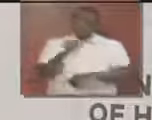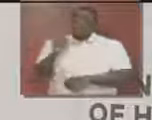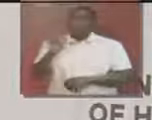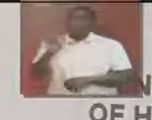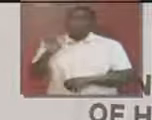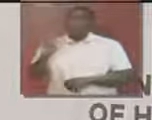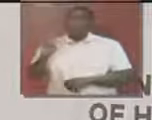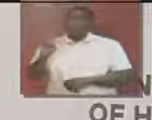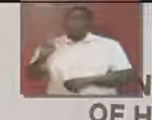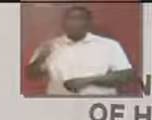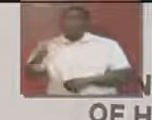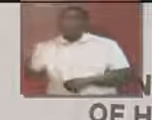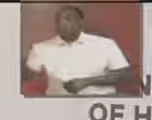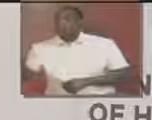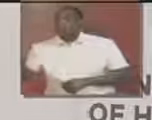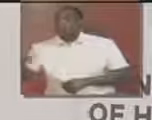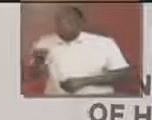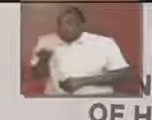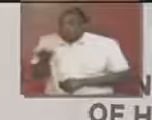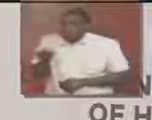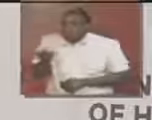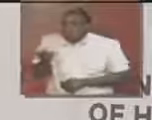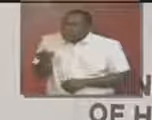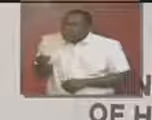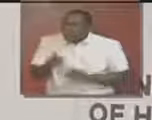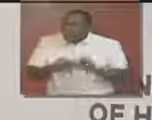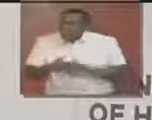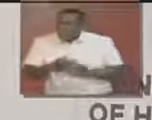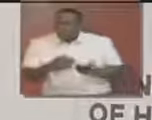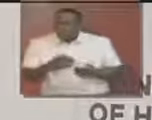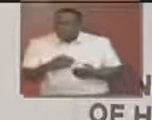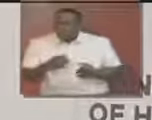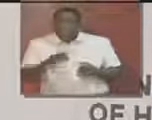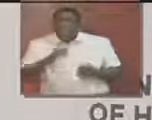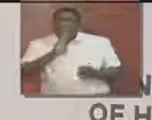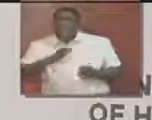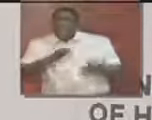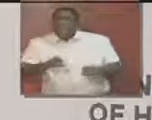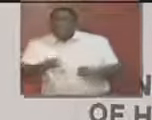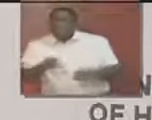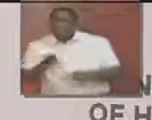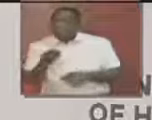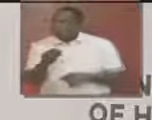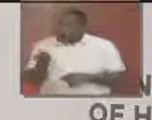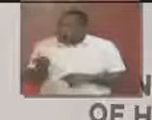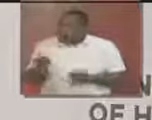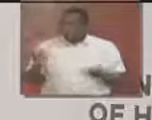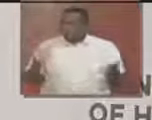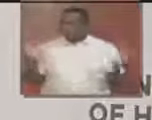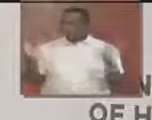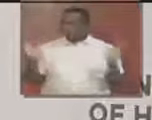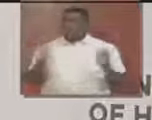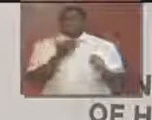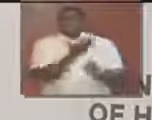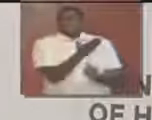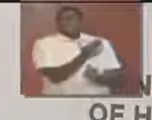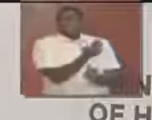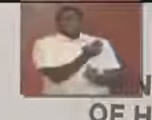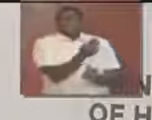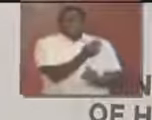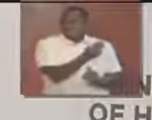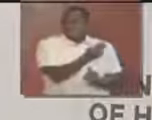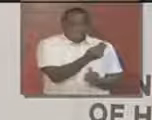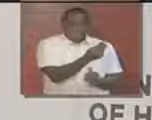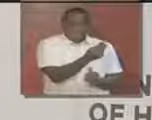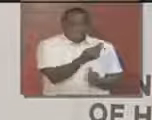few cases. So we just want to make sure we understand the ratio. It's 50 million who have had no issues so far, aside from